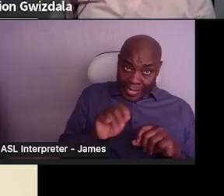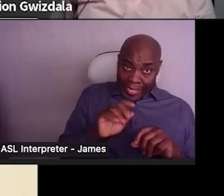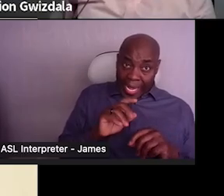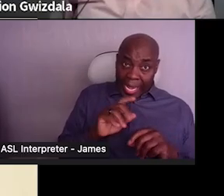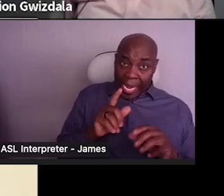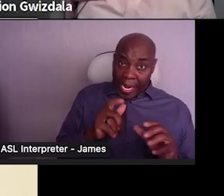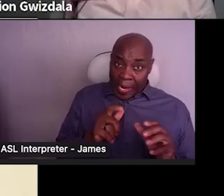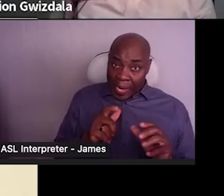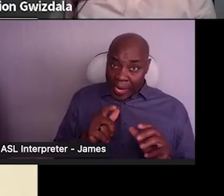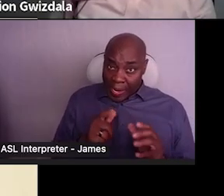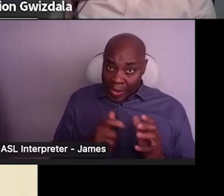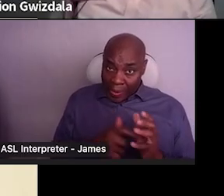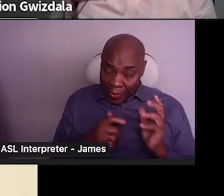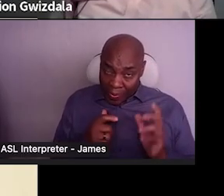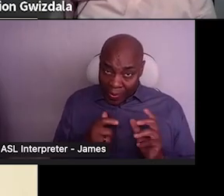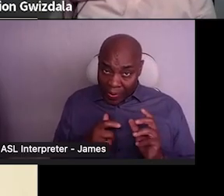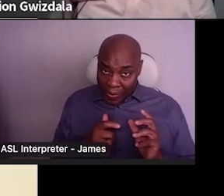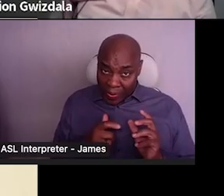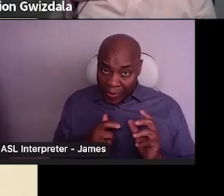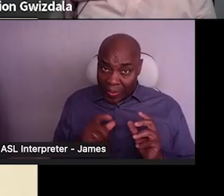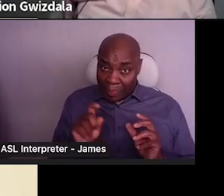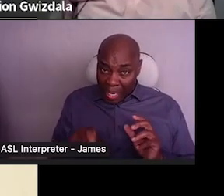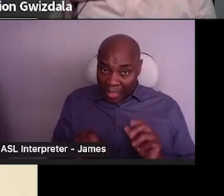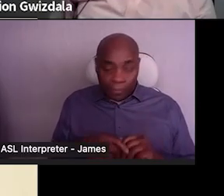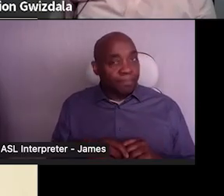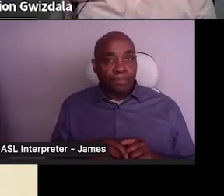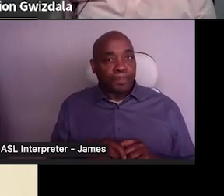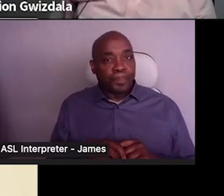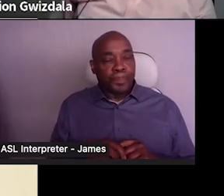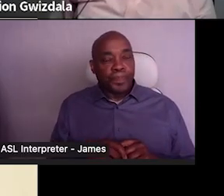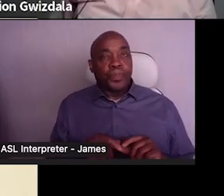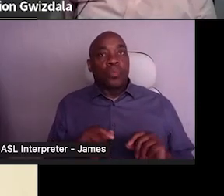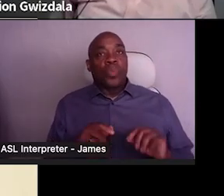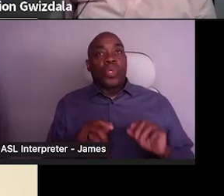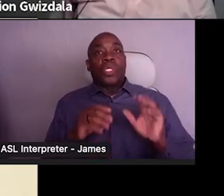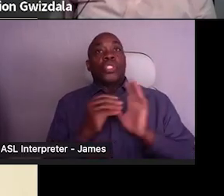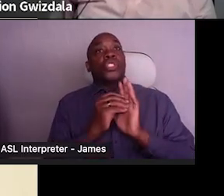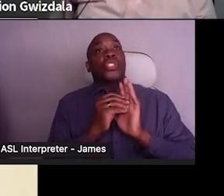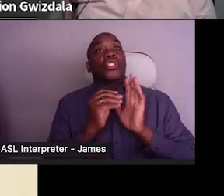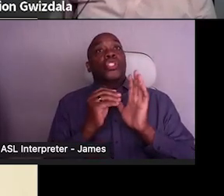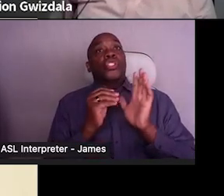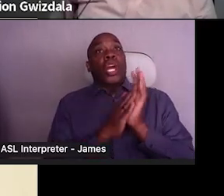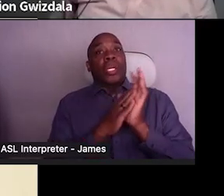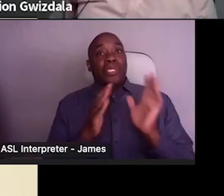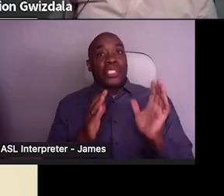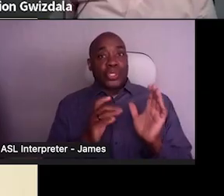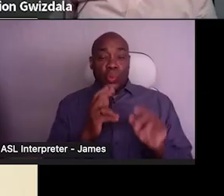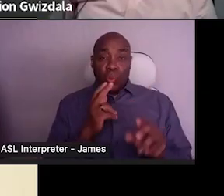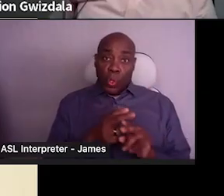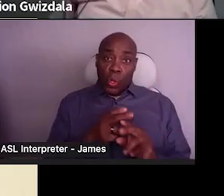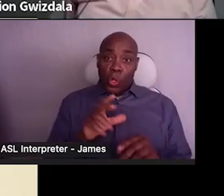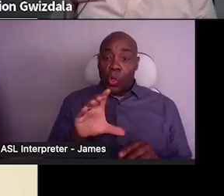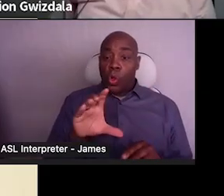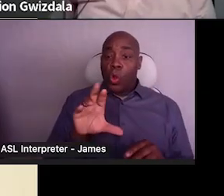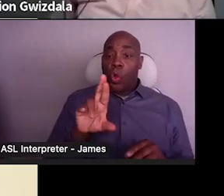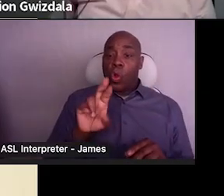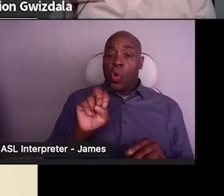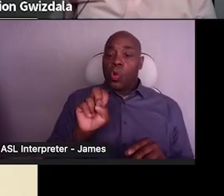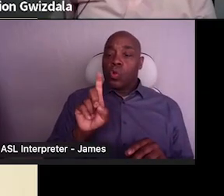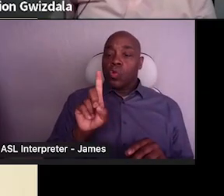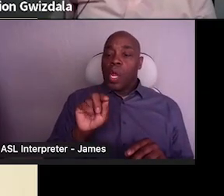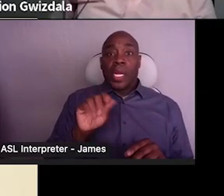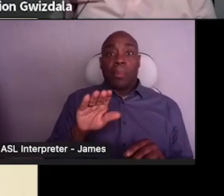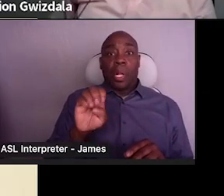be required. Service animal vests and any other sort of documentation are not considered